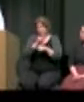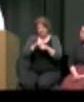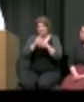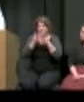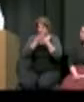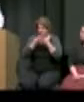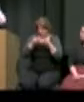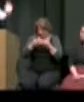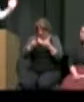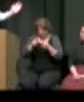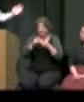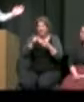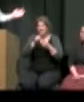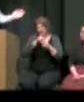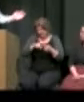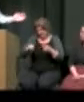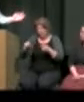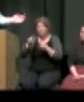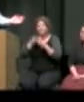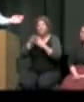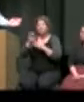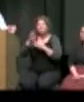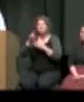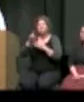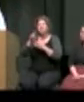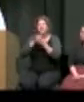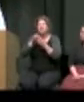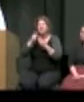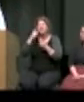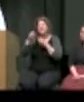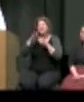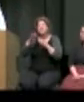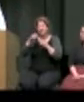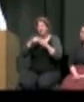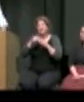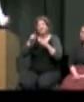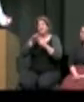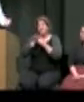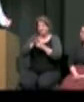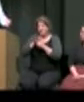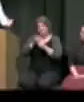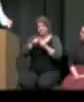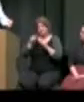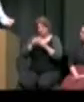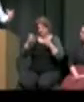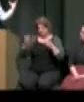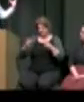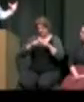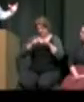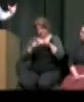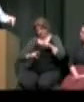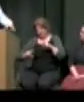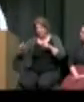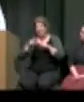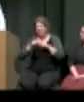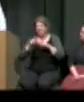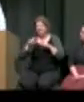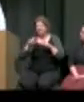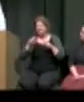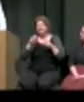shredded, we're able to send it to that sand system I just talked about, as those pumps are a little bigger than the silt